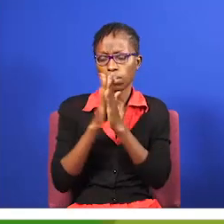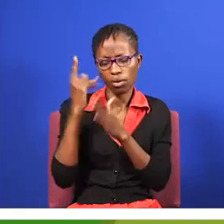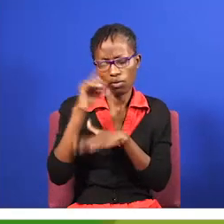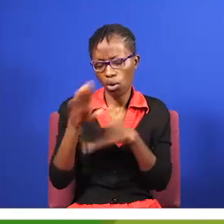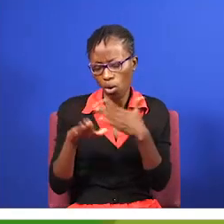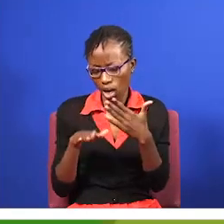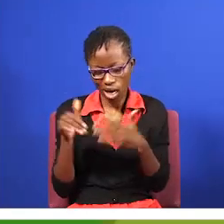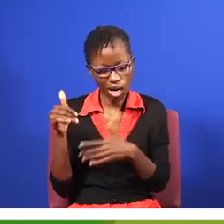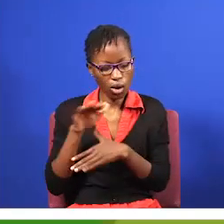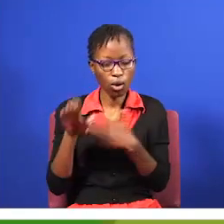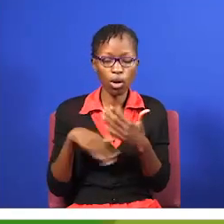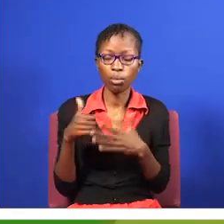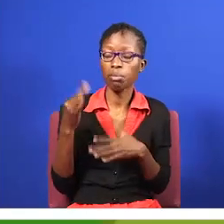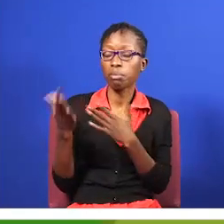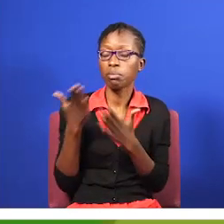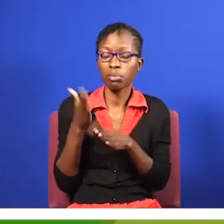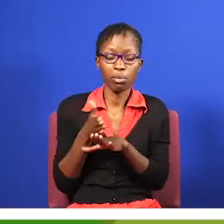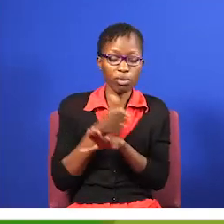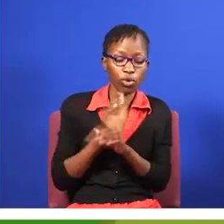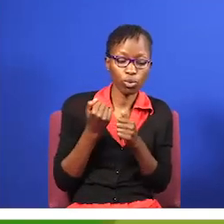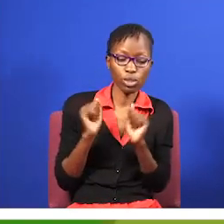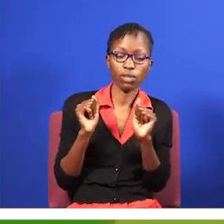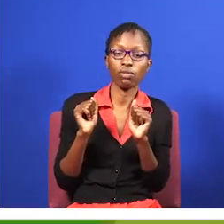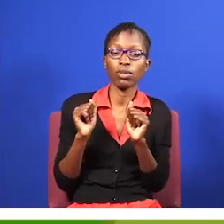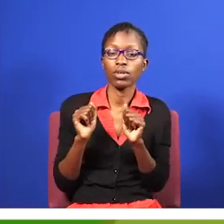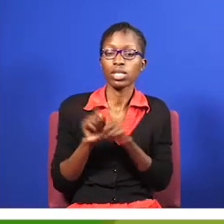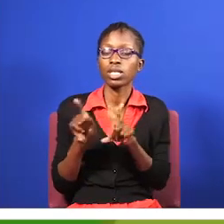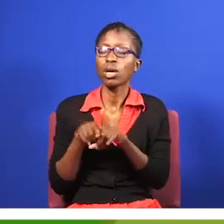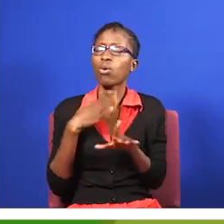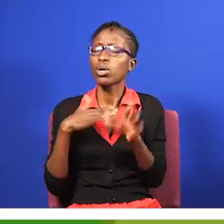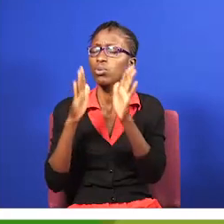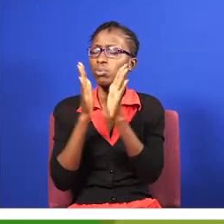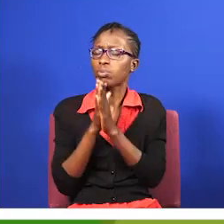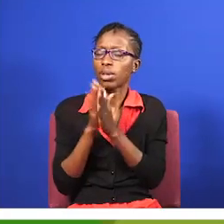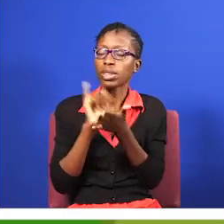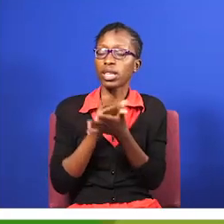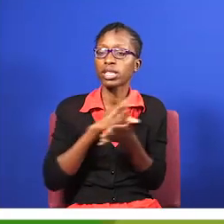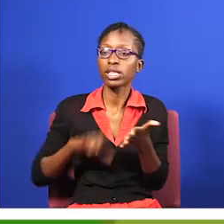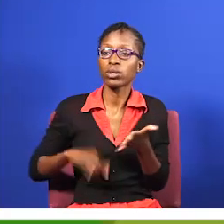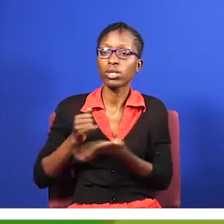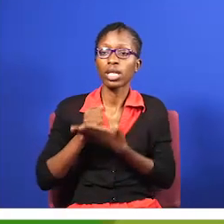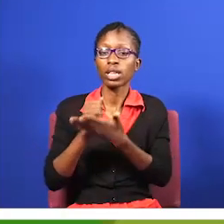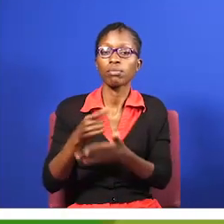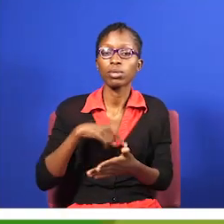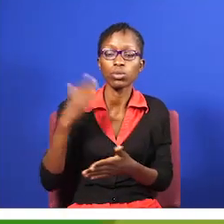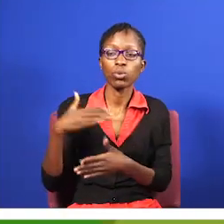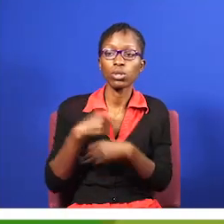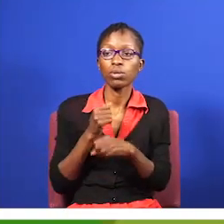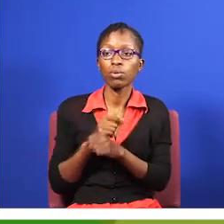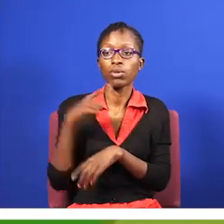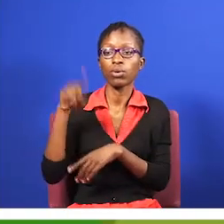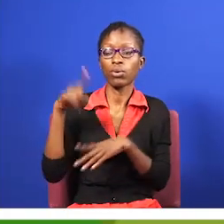for everyone. Maybe you have given your life to Jesus, but you want to pray that God will help us to always